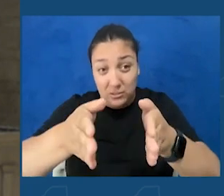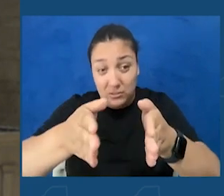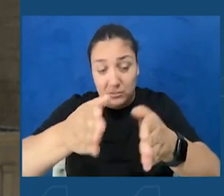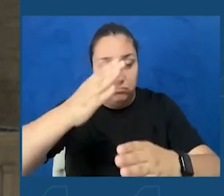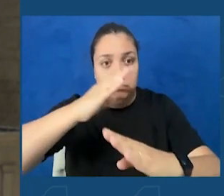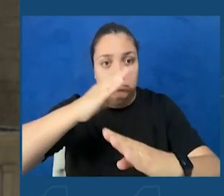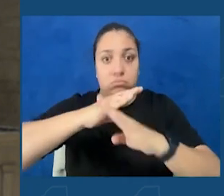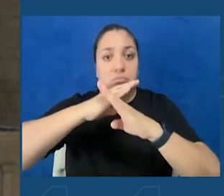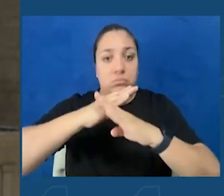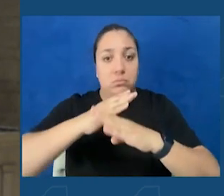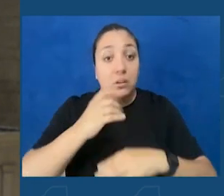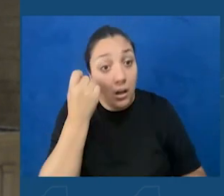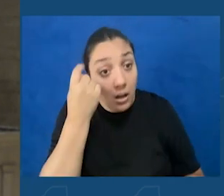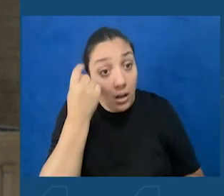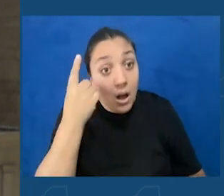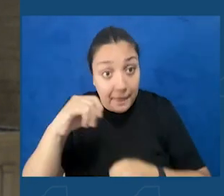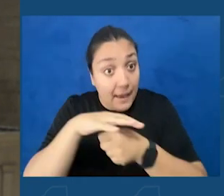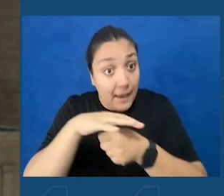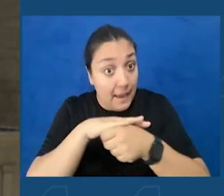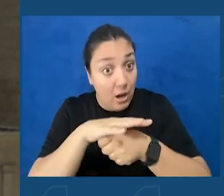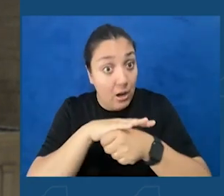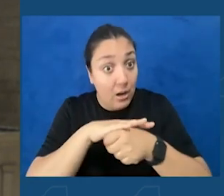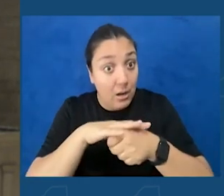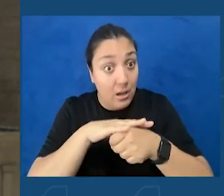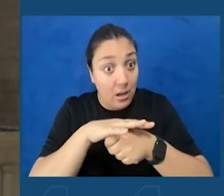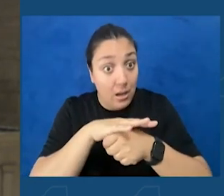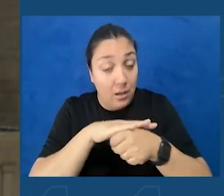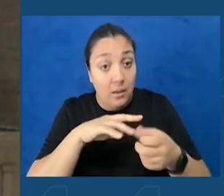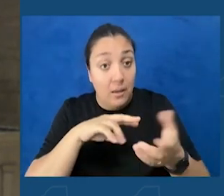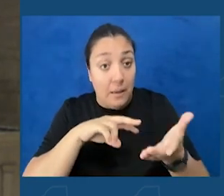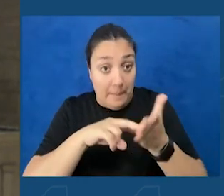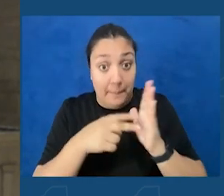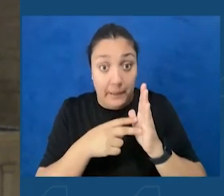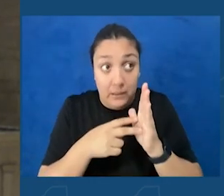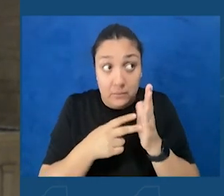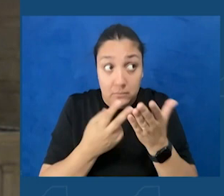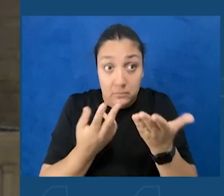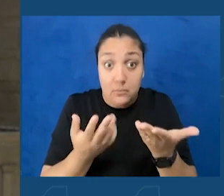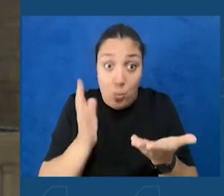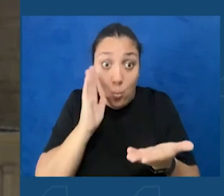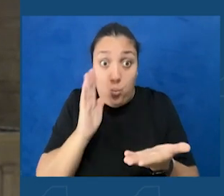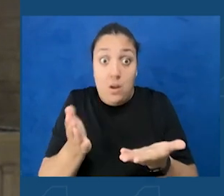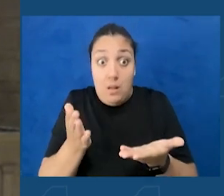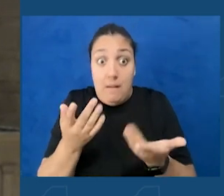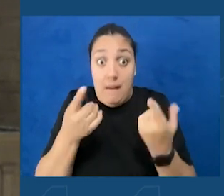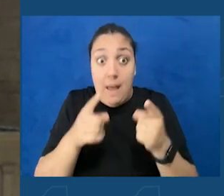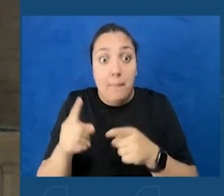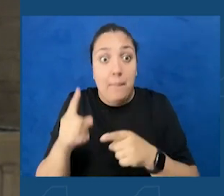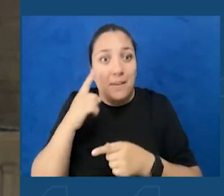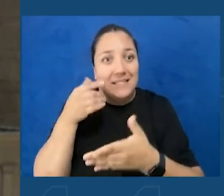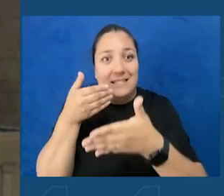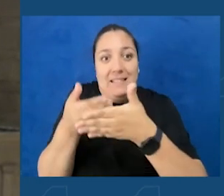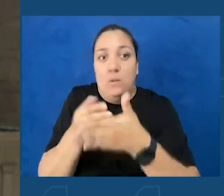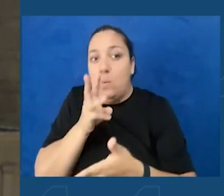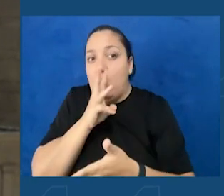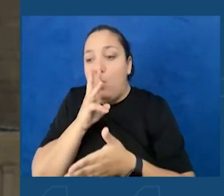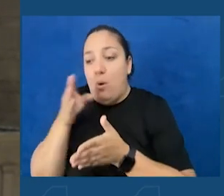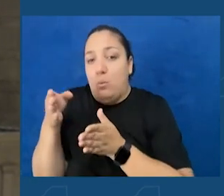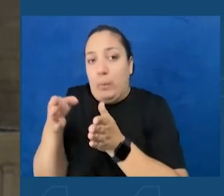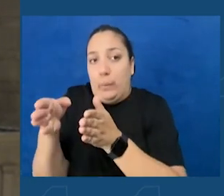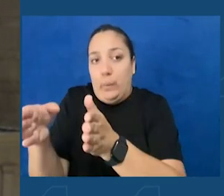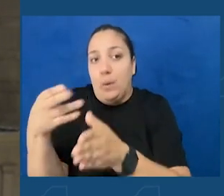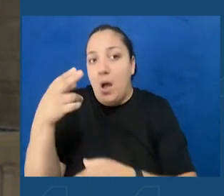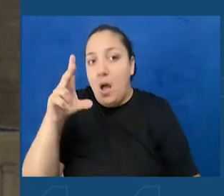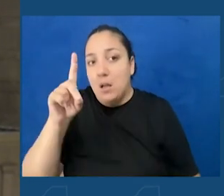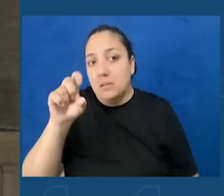these storms because of its proximity to the river and its position down a ravine. So what we're going to